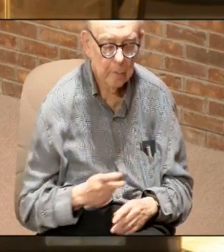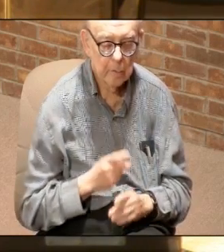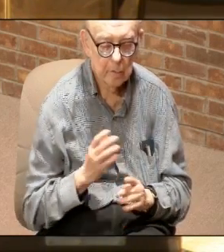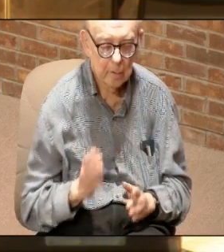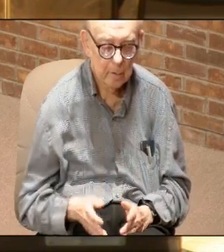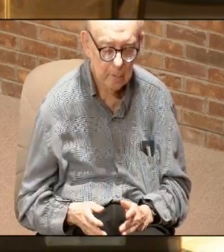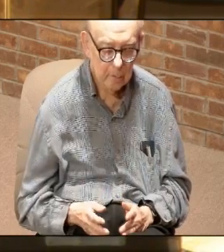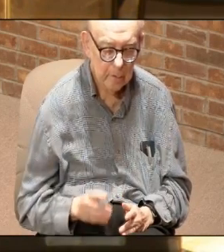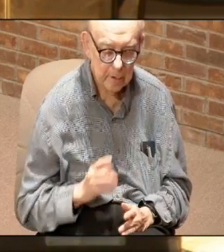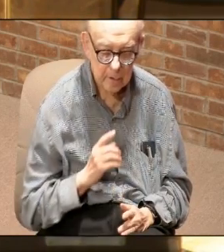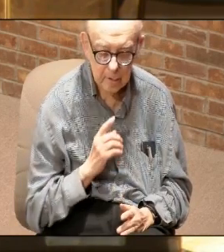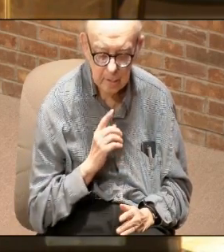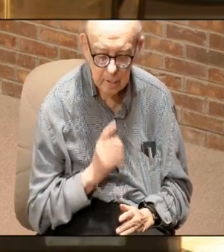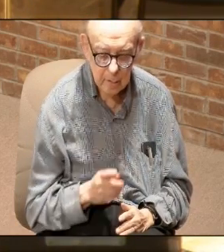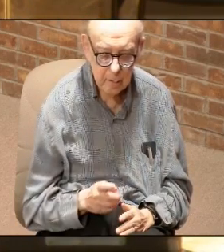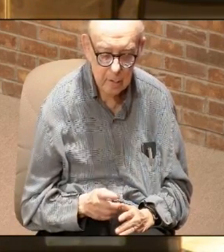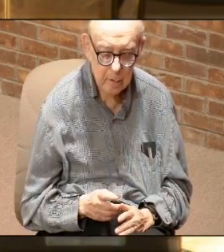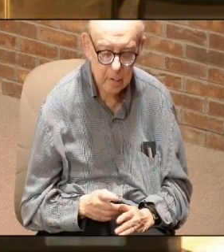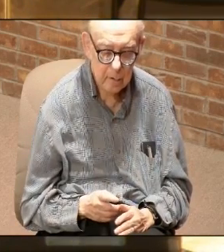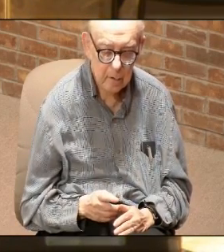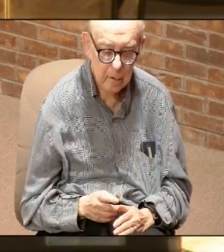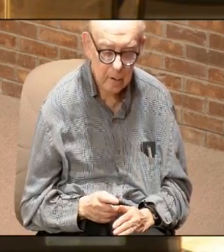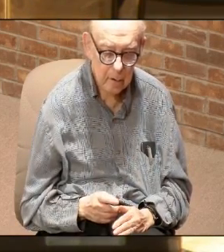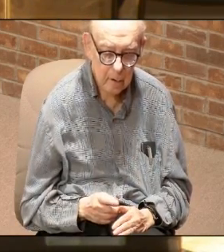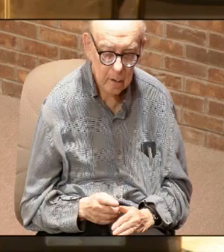shepherds were actually